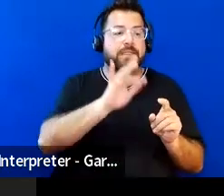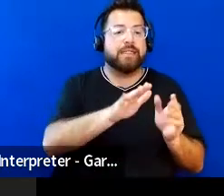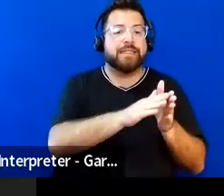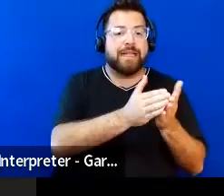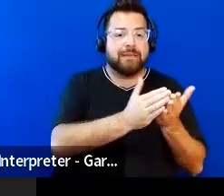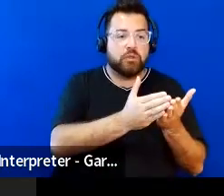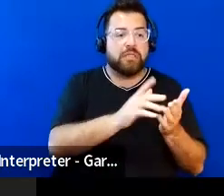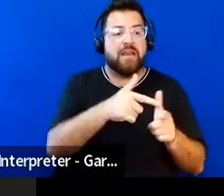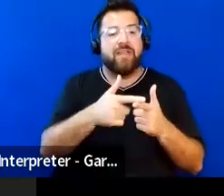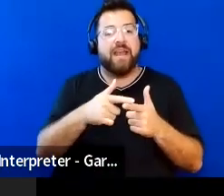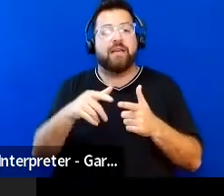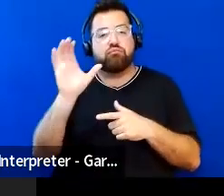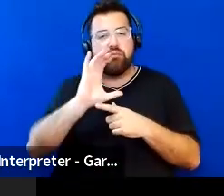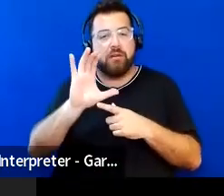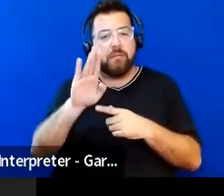easiest thing to do there.